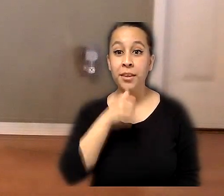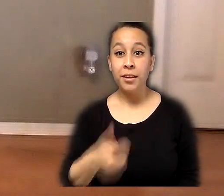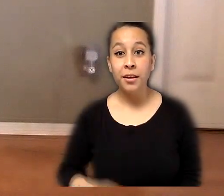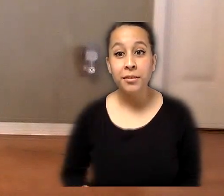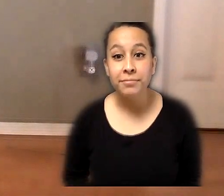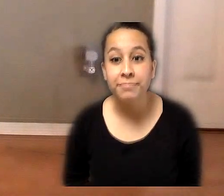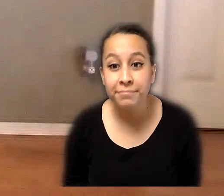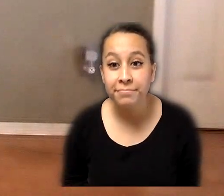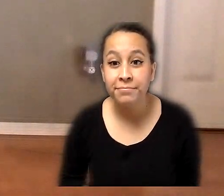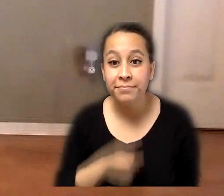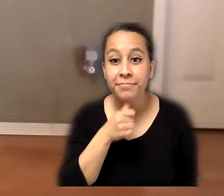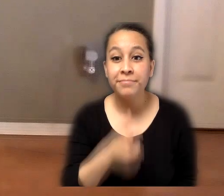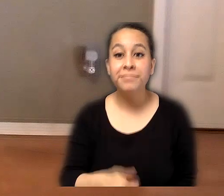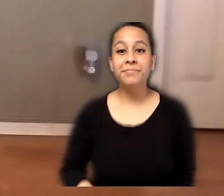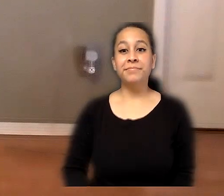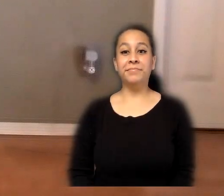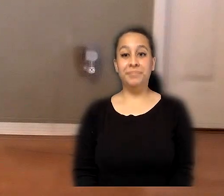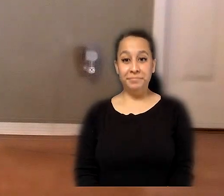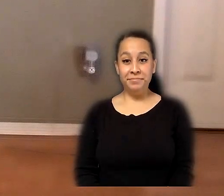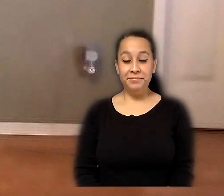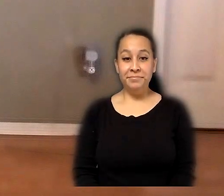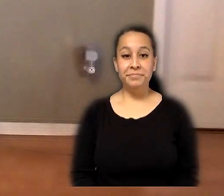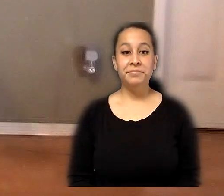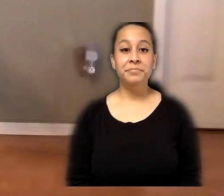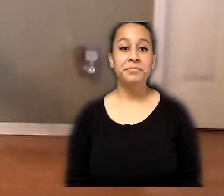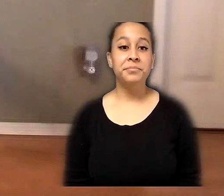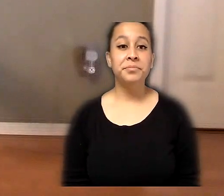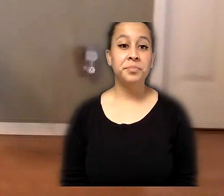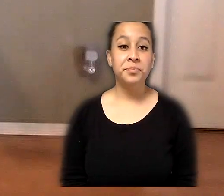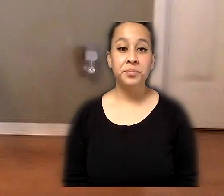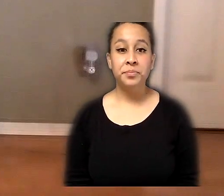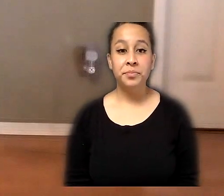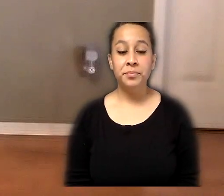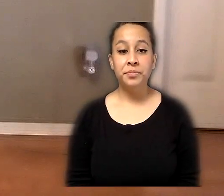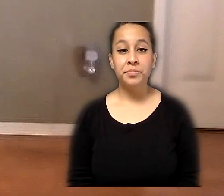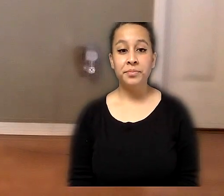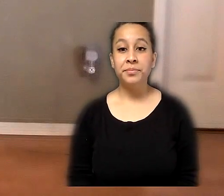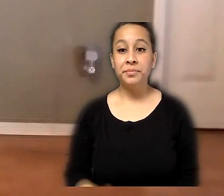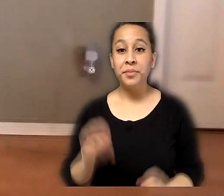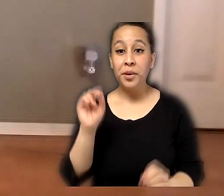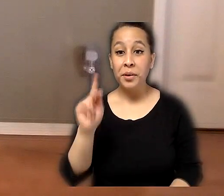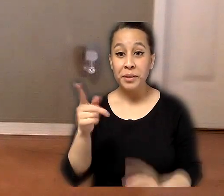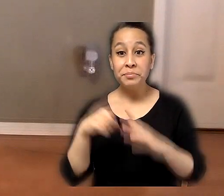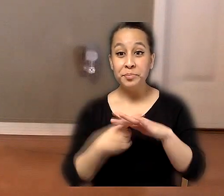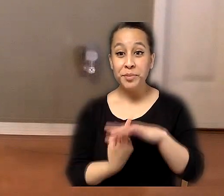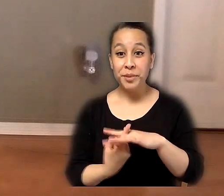to lean forward and try not to lean back. Okay, let's start.